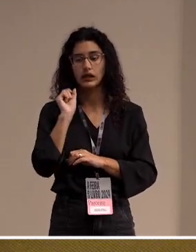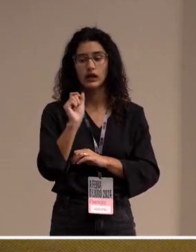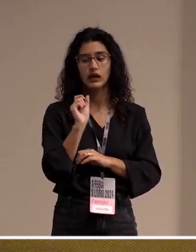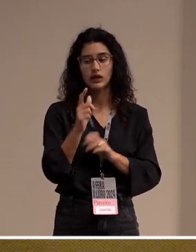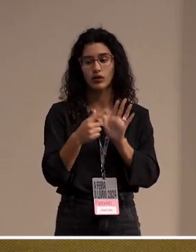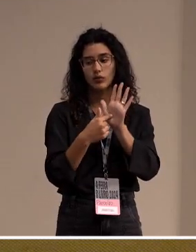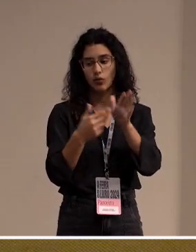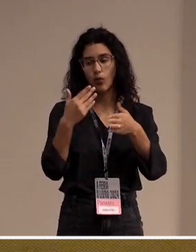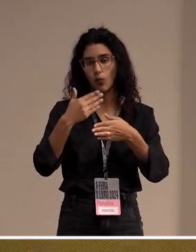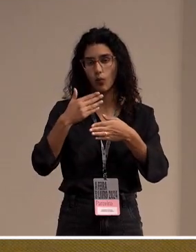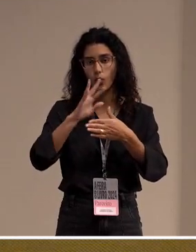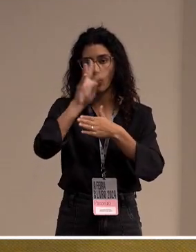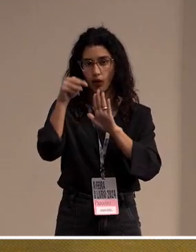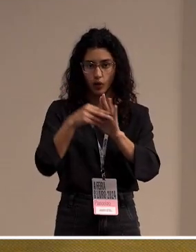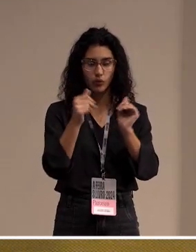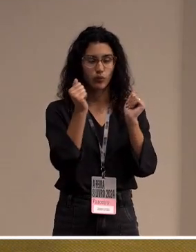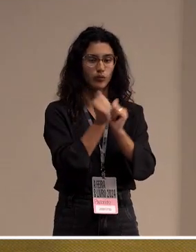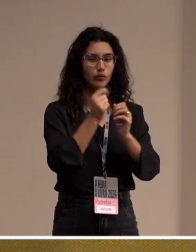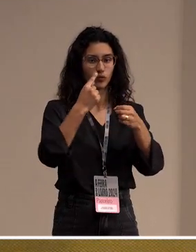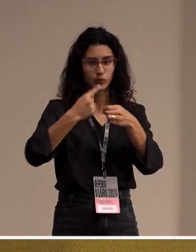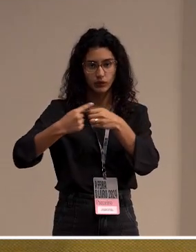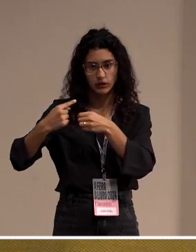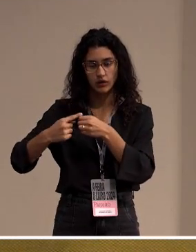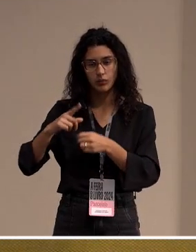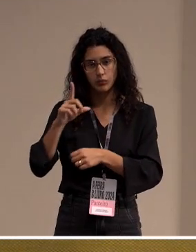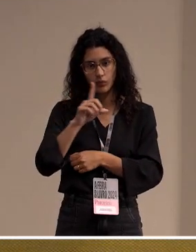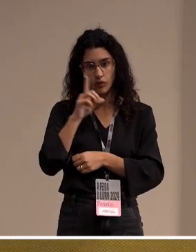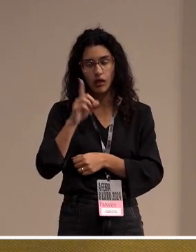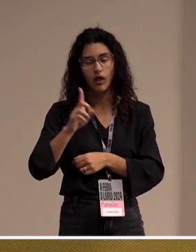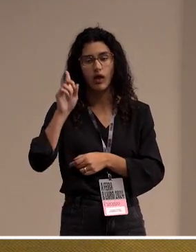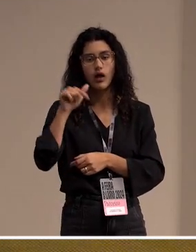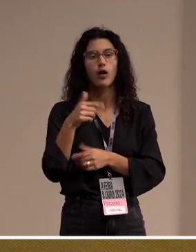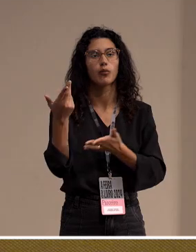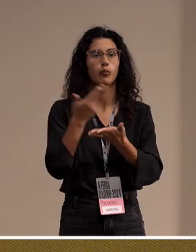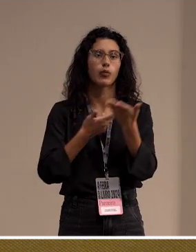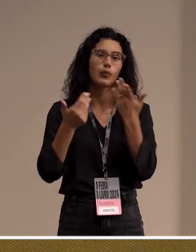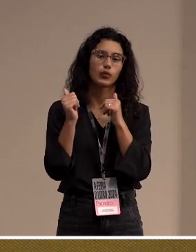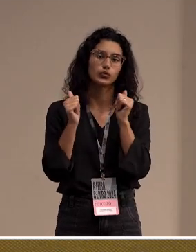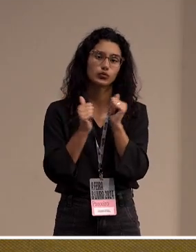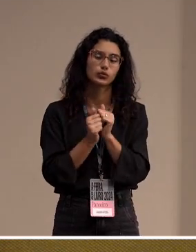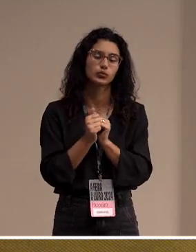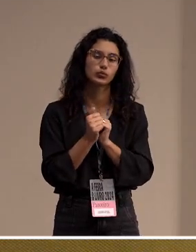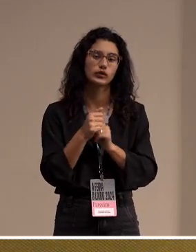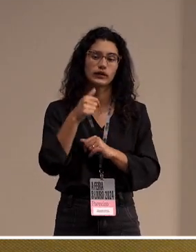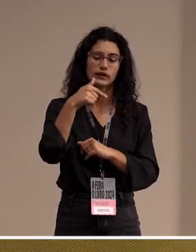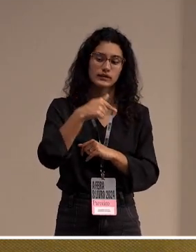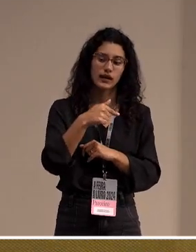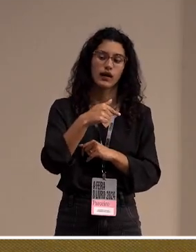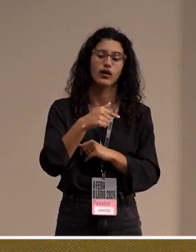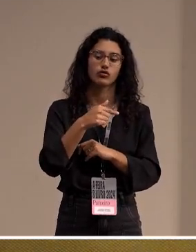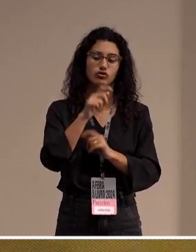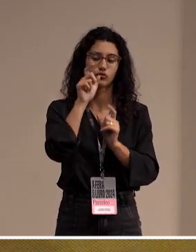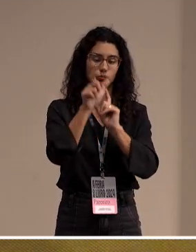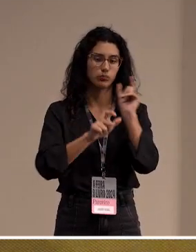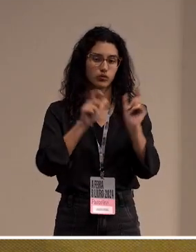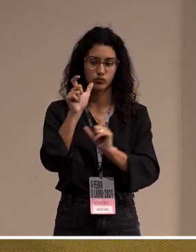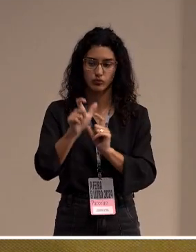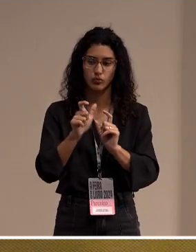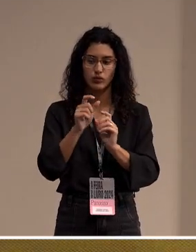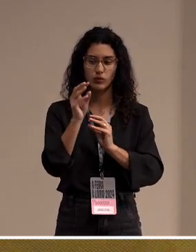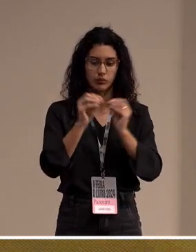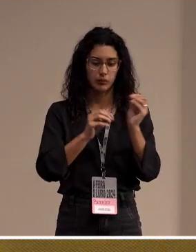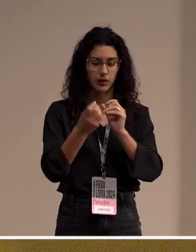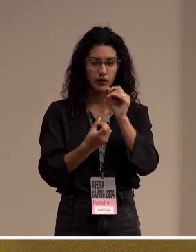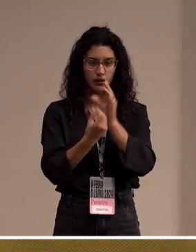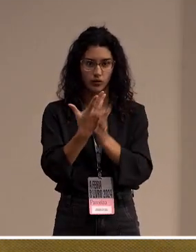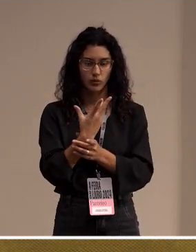7 visual artists. That's where I was growing up. So 2 of the artists lived in my house, my father and my brother. And